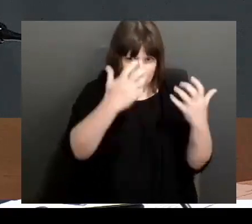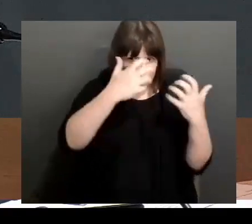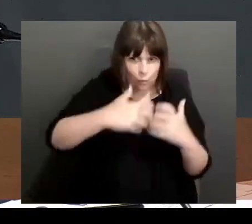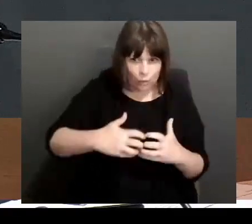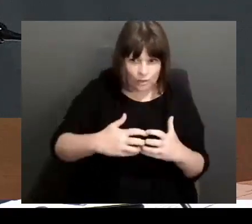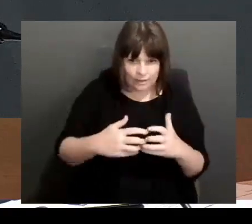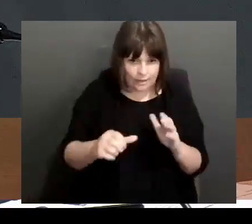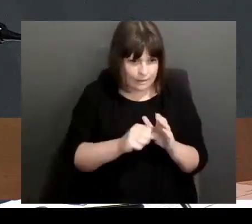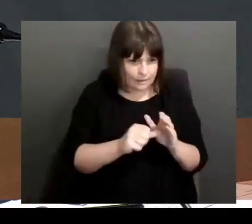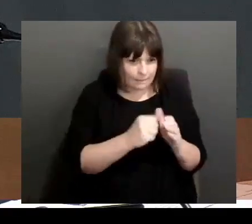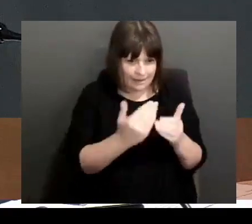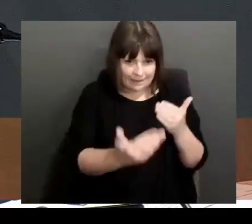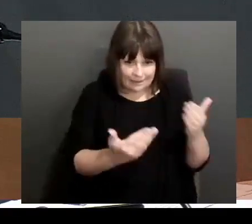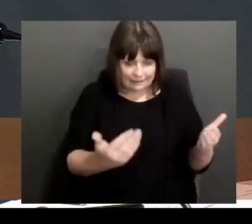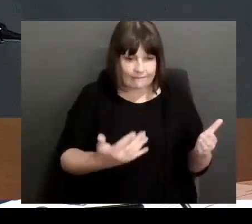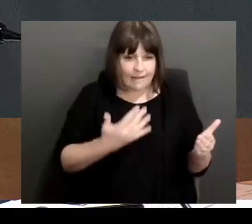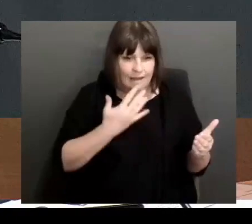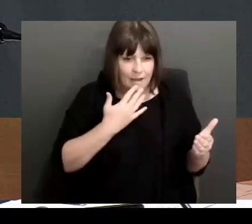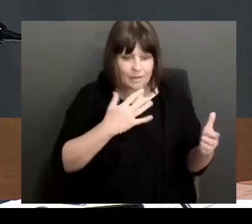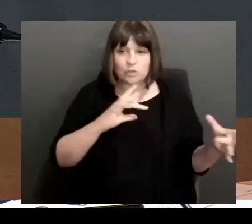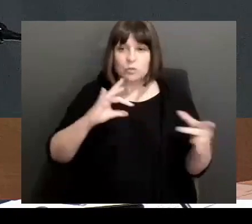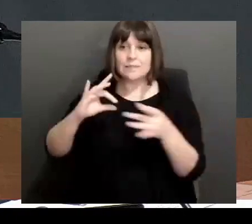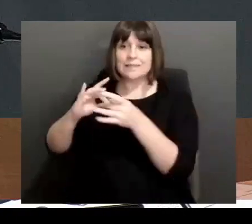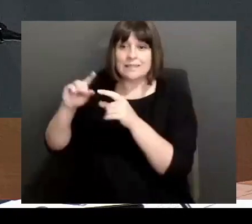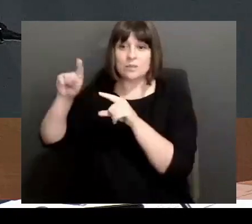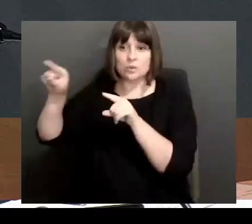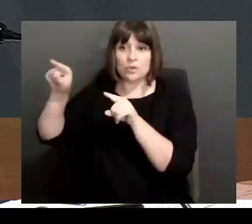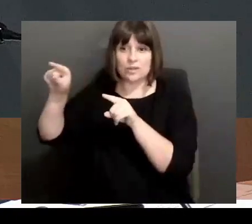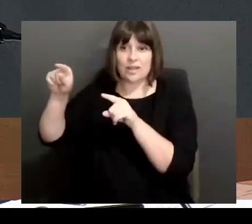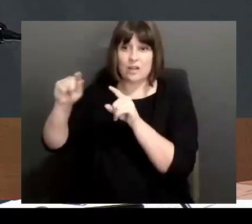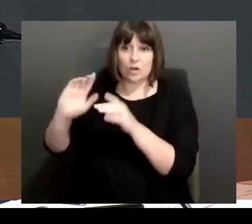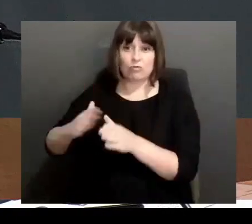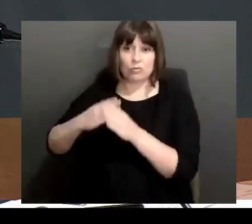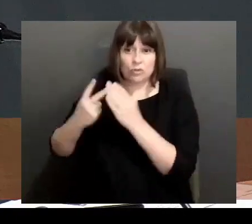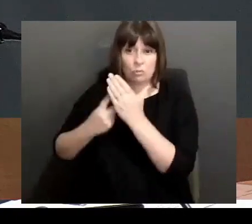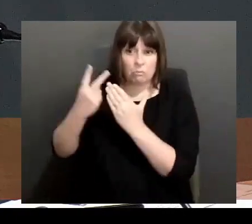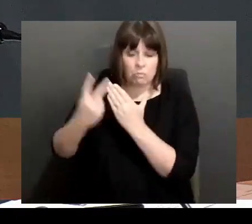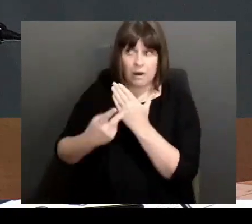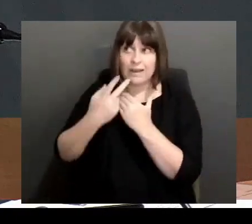So there have been, whether there are any that are remain active in terms of